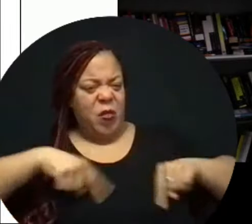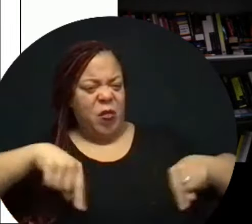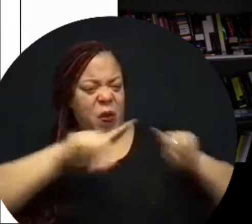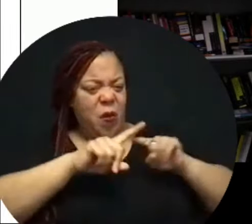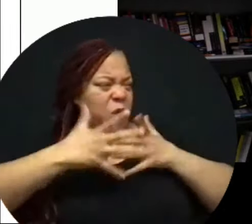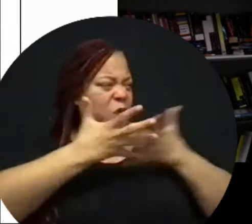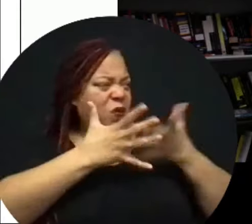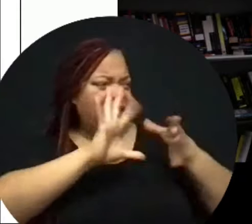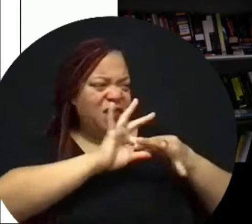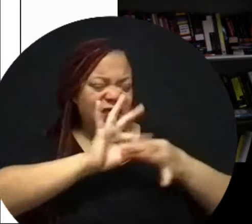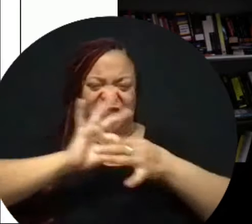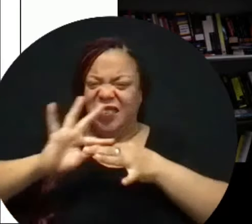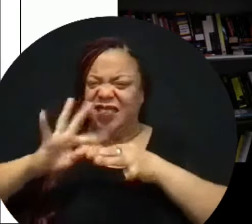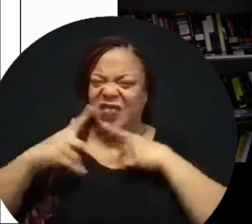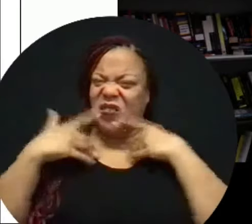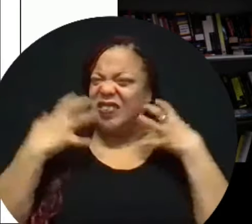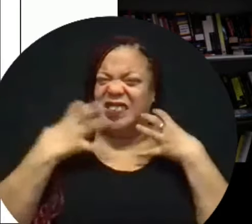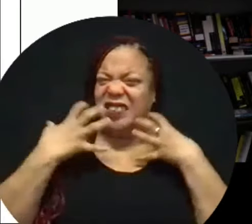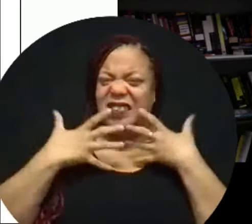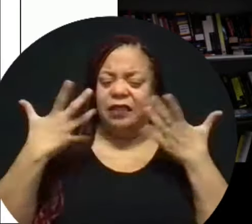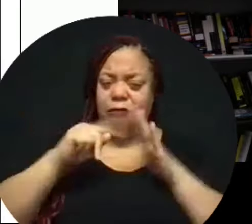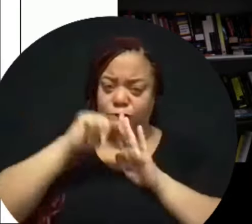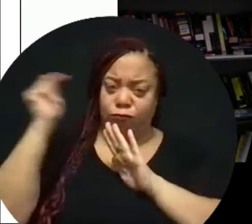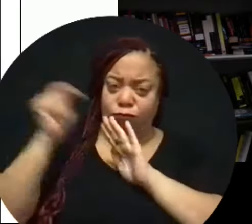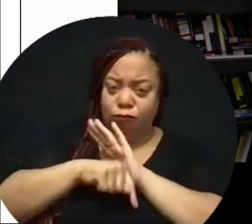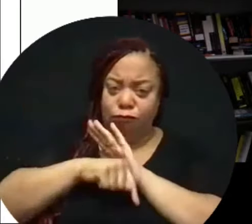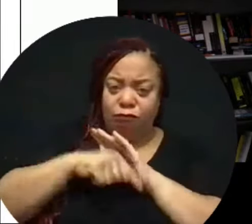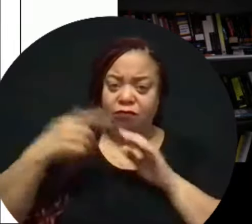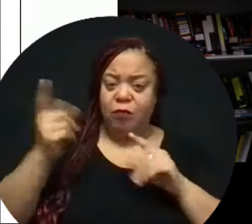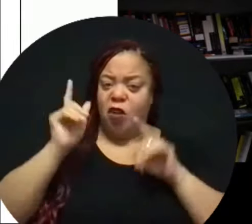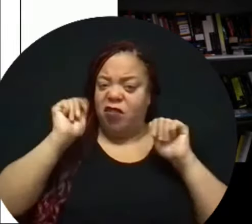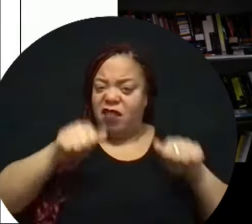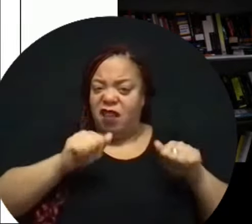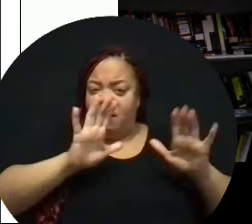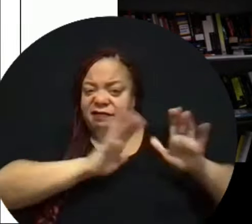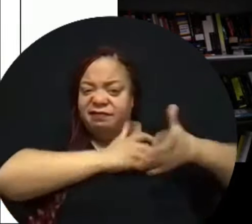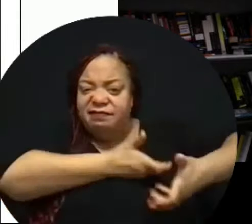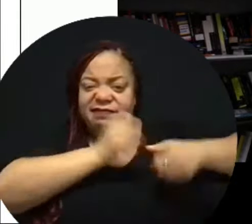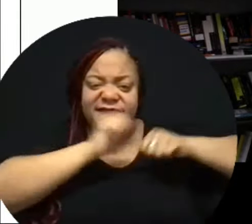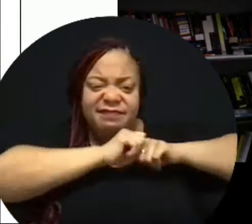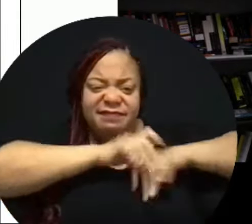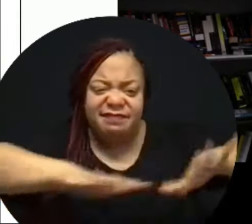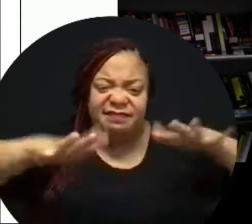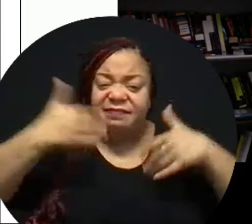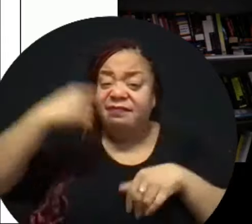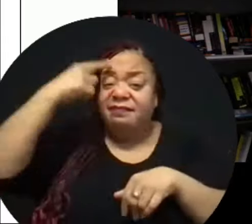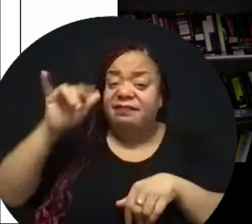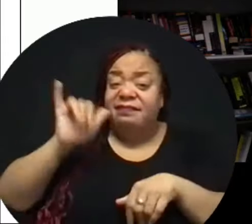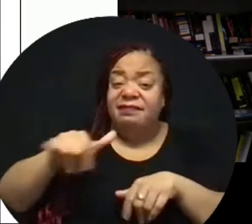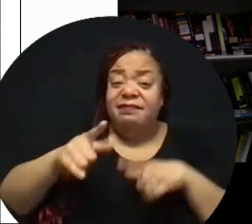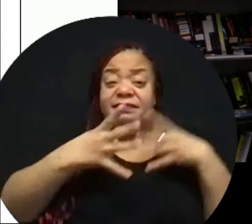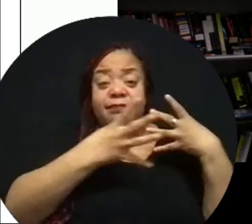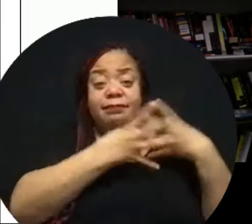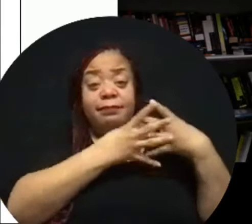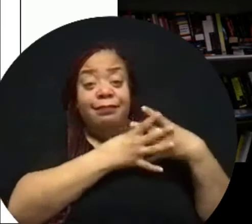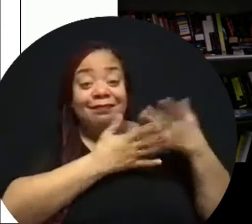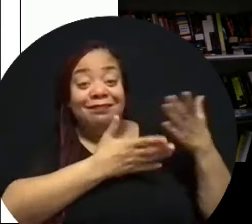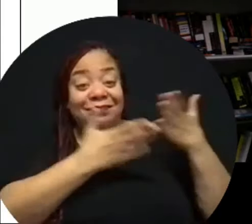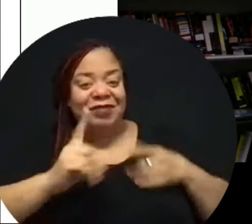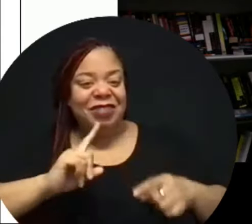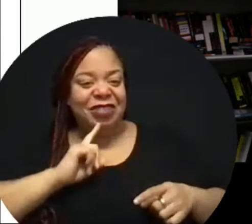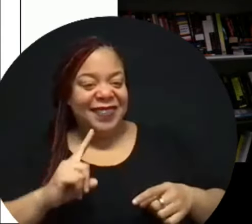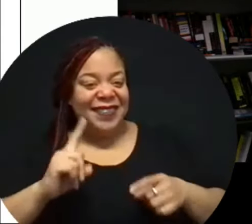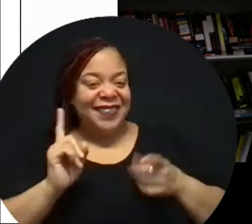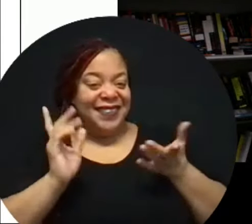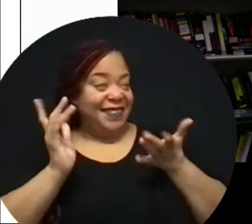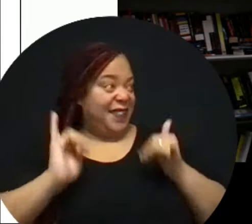bring that really to the center, right? They really make that really crystal clear and really sharp. And I think also I heard in